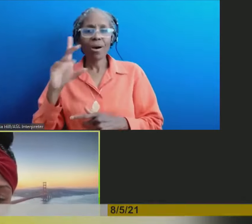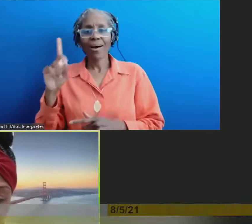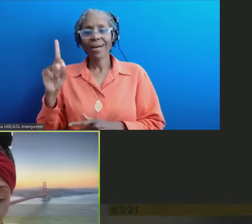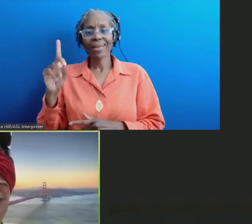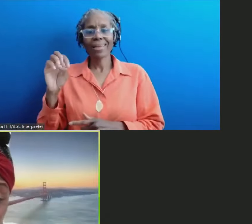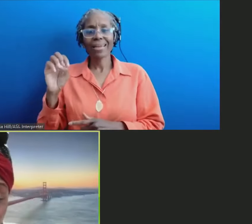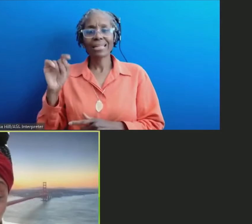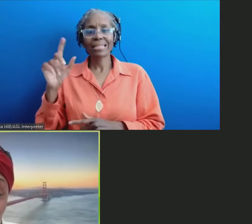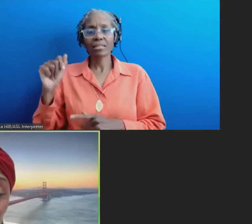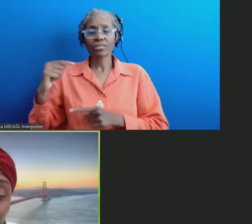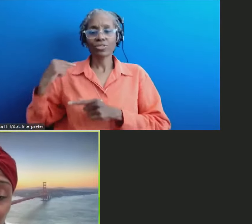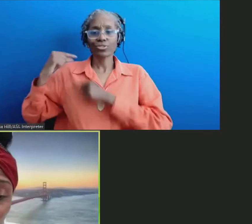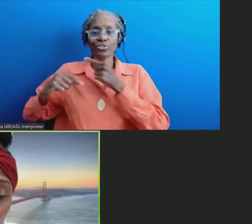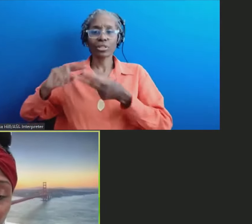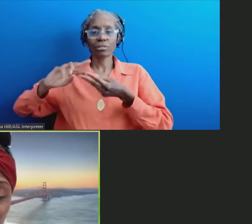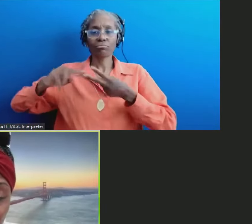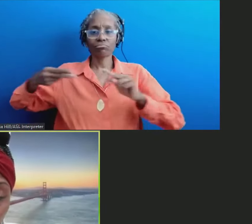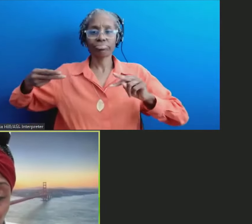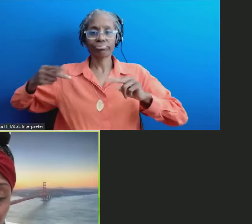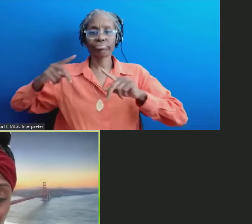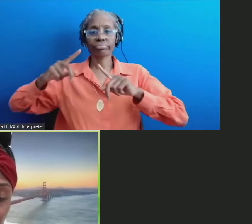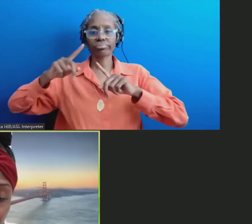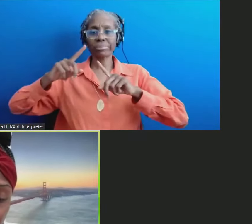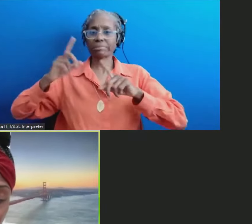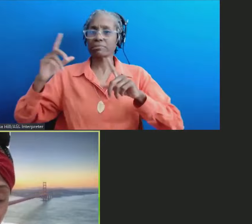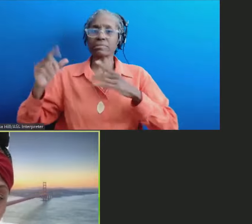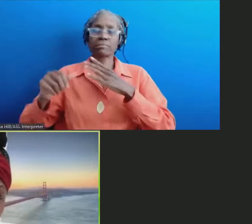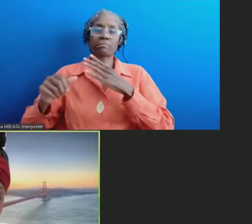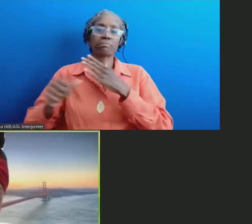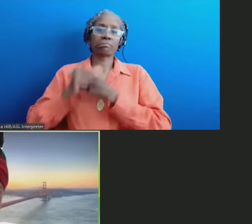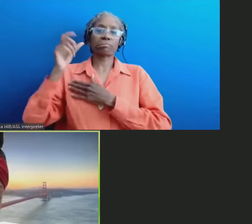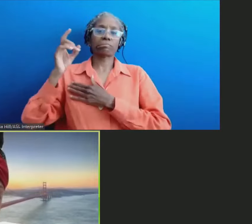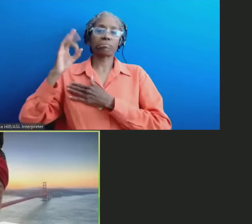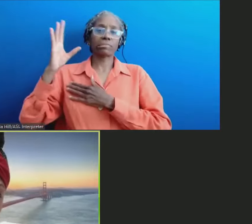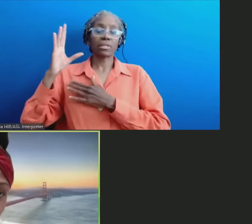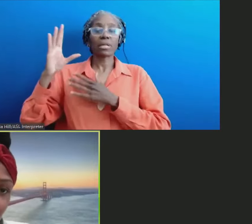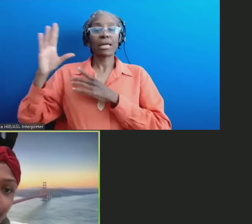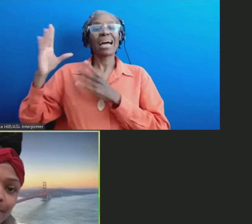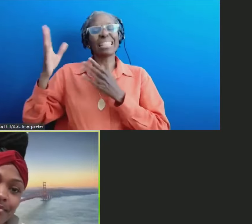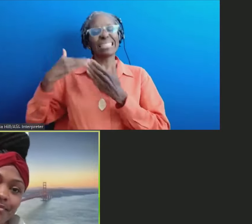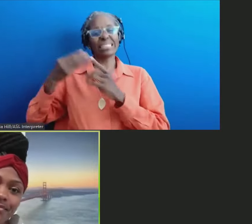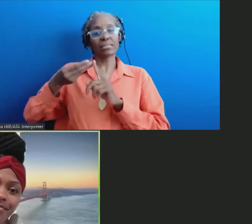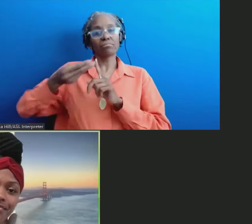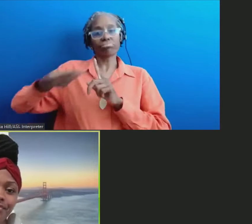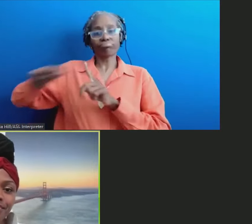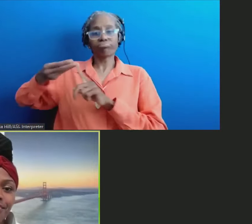so deadly, and why is it so contagious compared to the original strain?